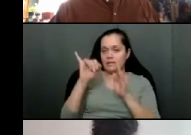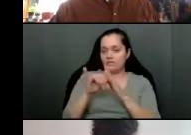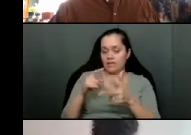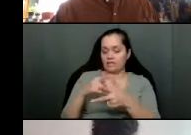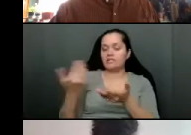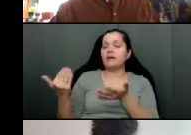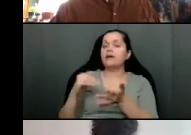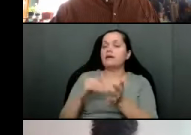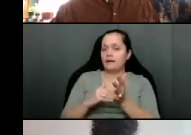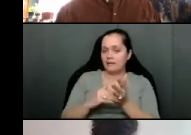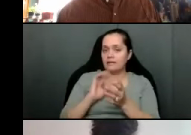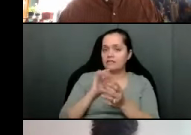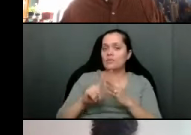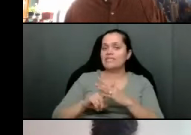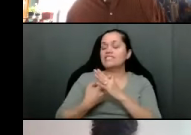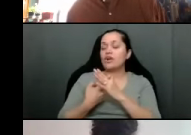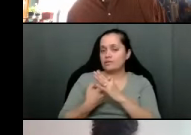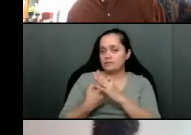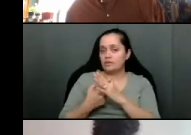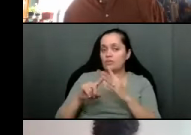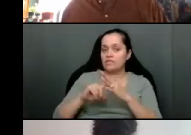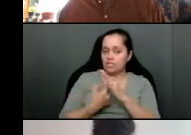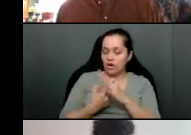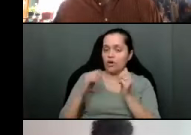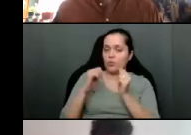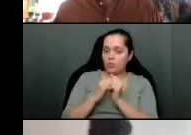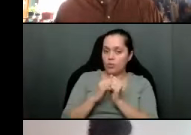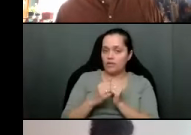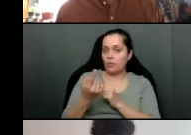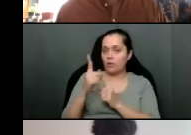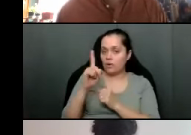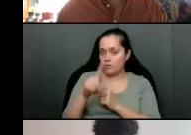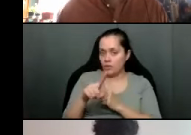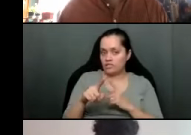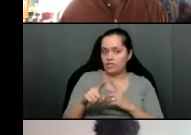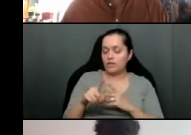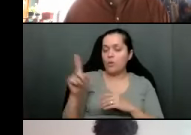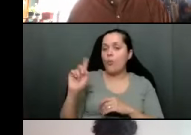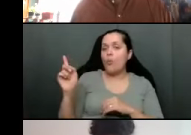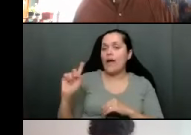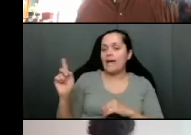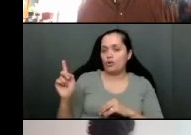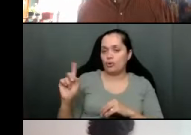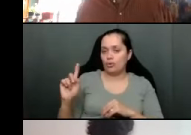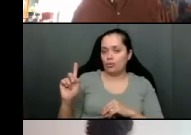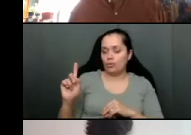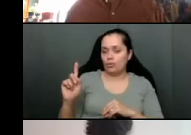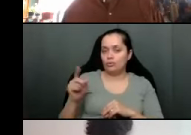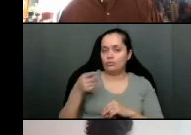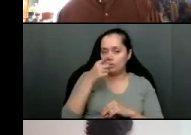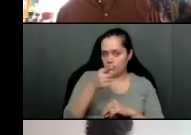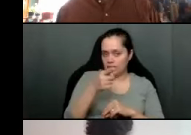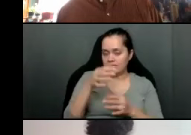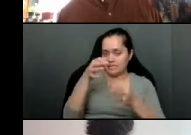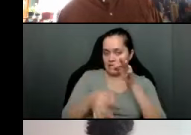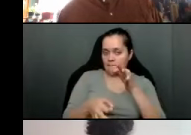Again, that's where we start. We start with the one question, where? So this is the